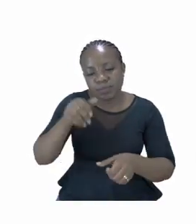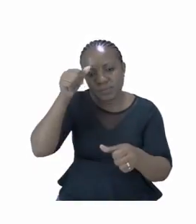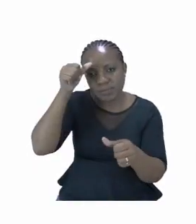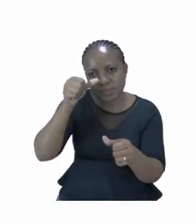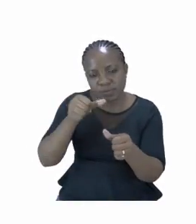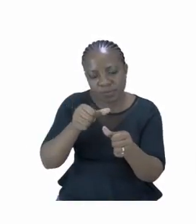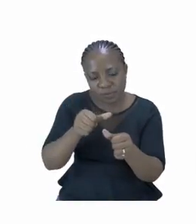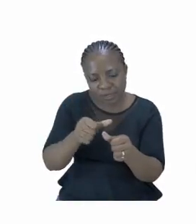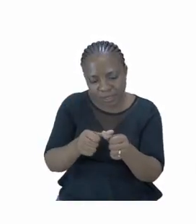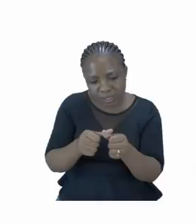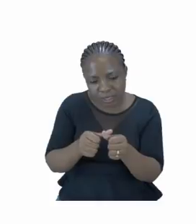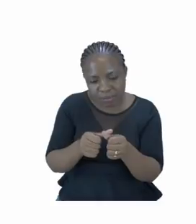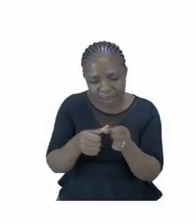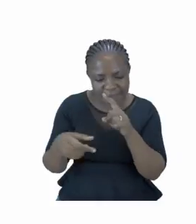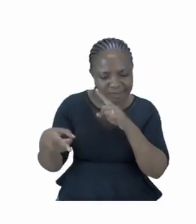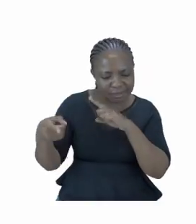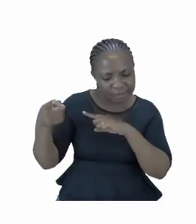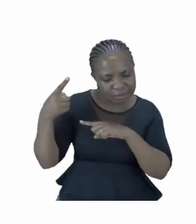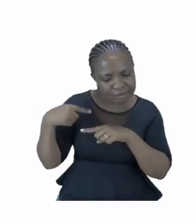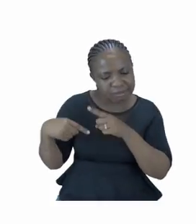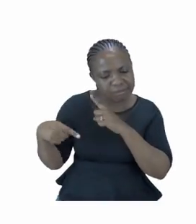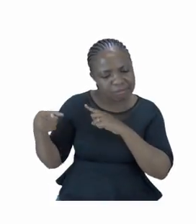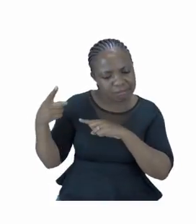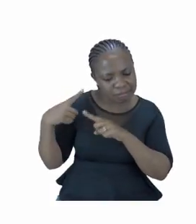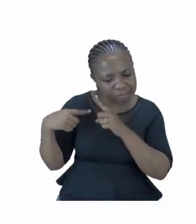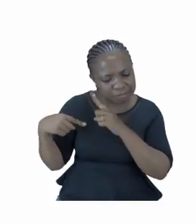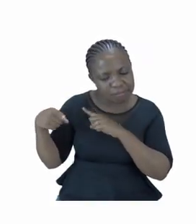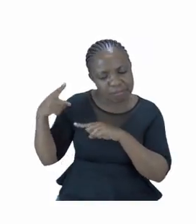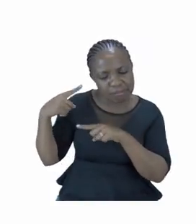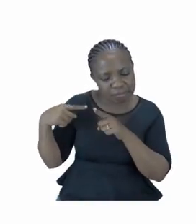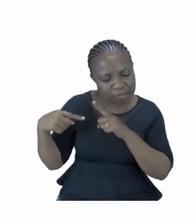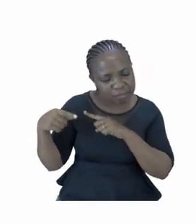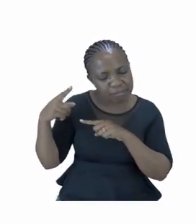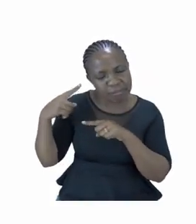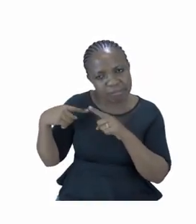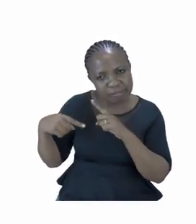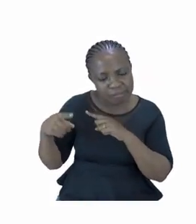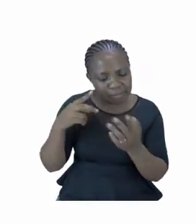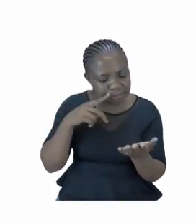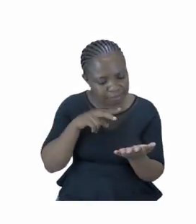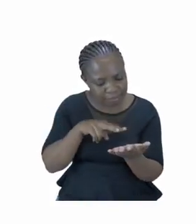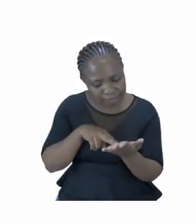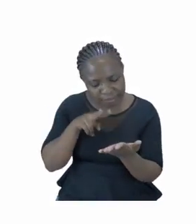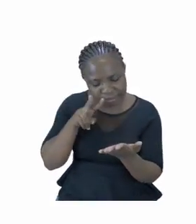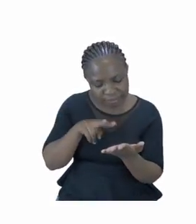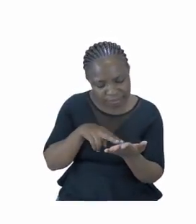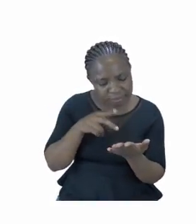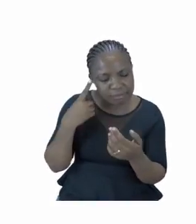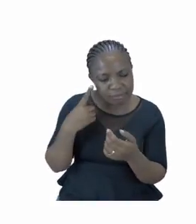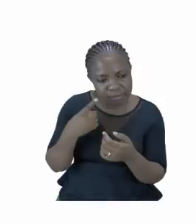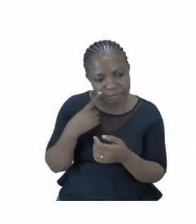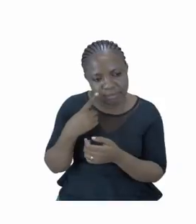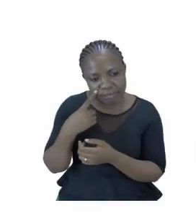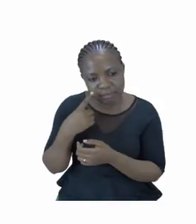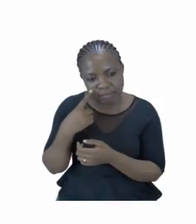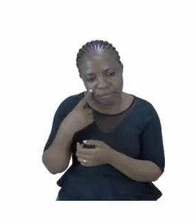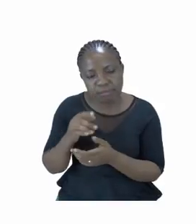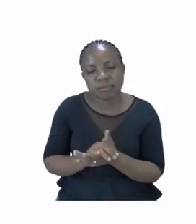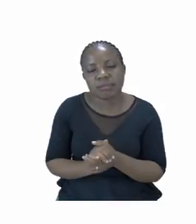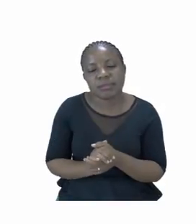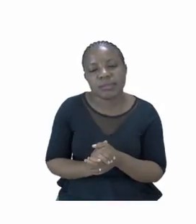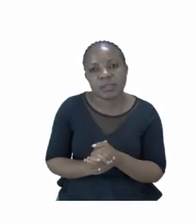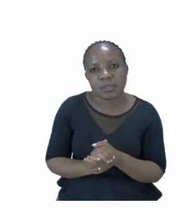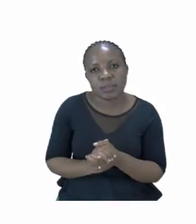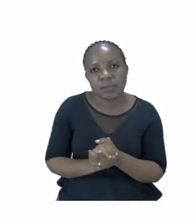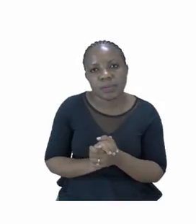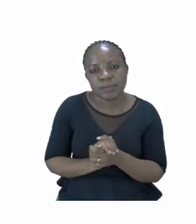check your work by actually doing the action, and that way you won't get it wrong.